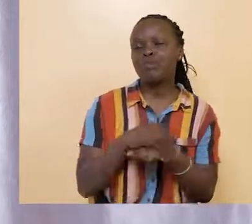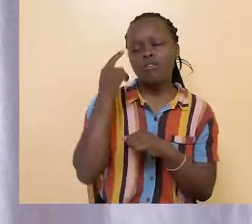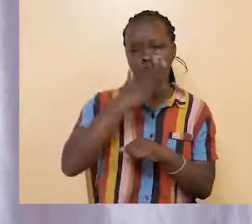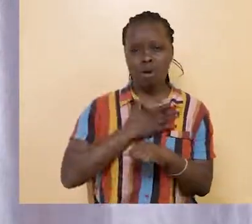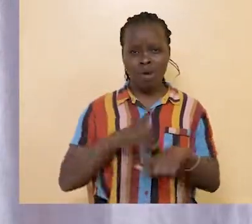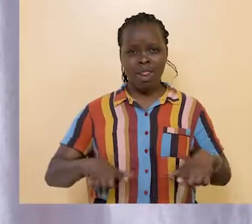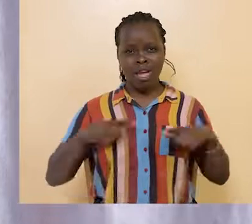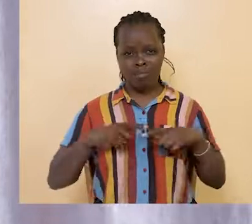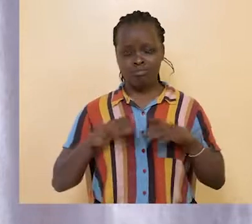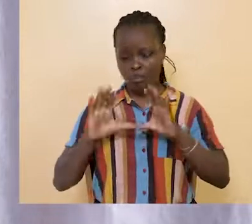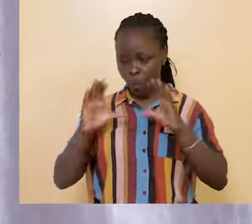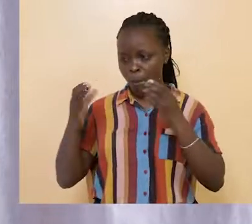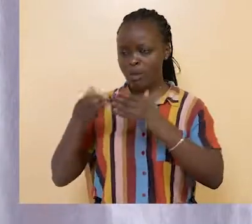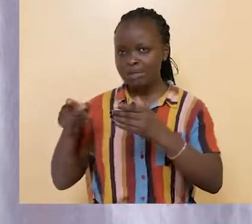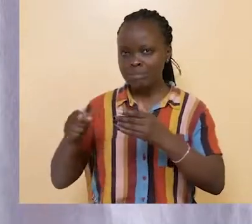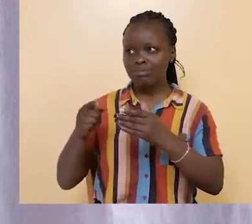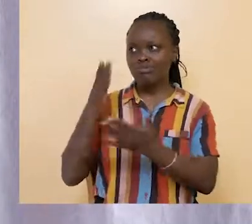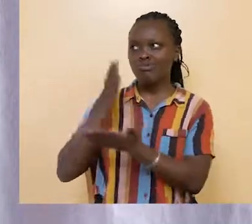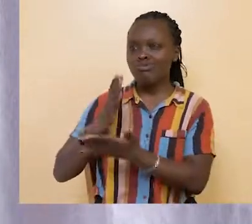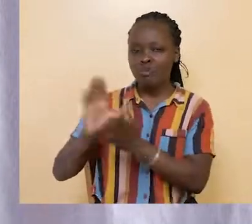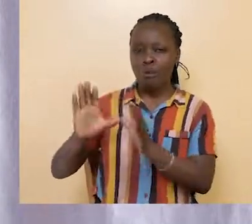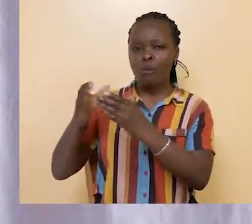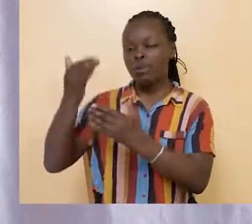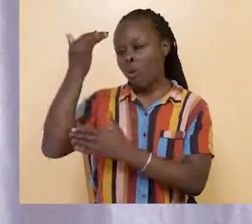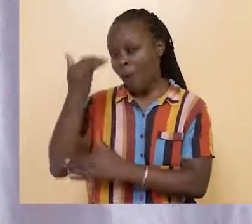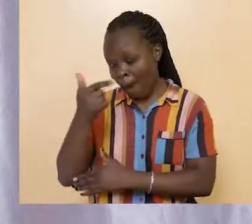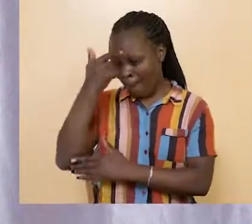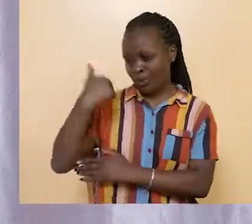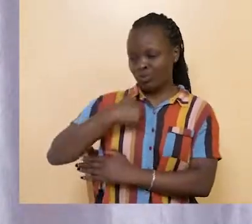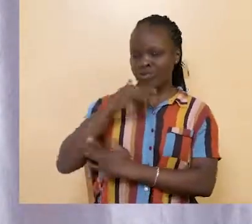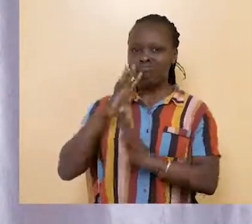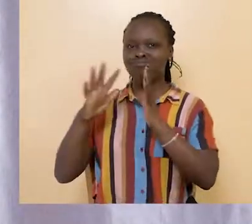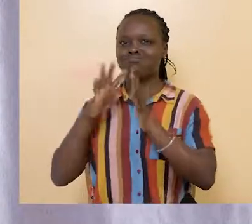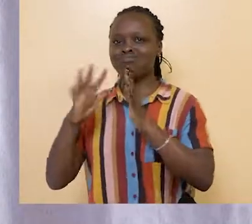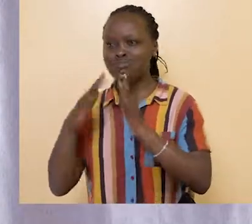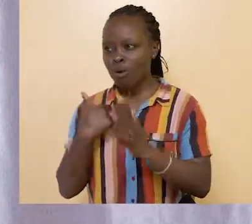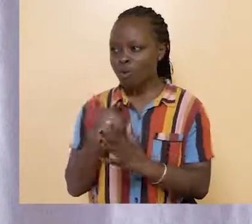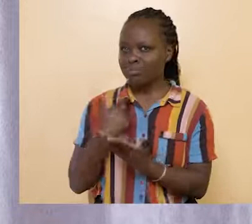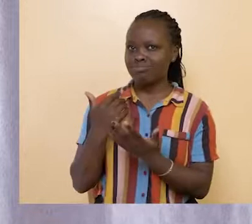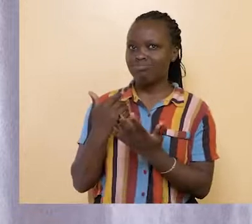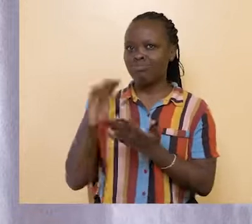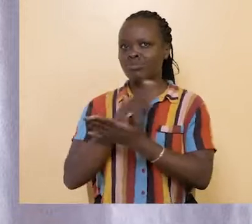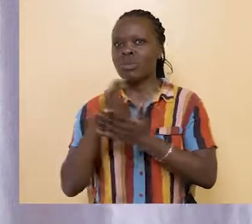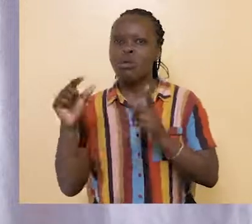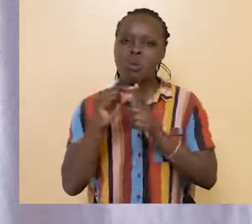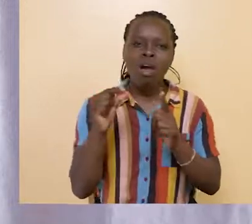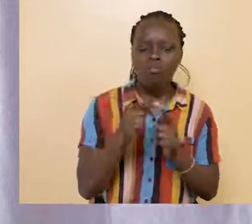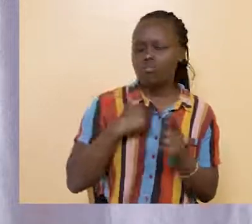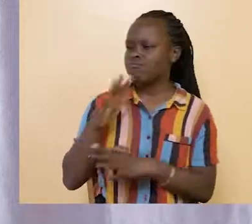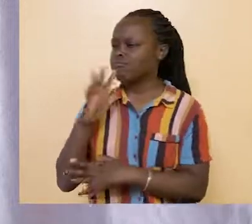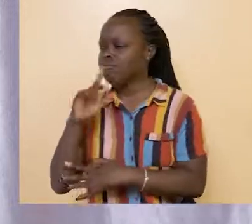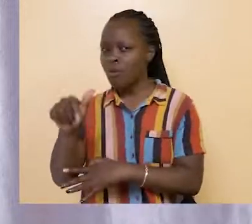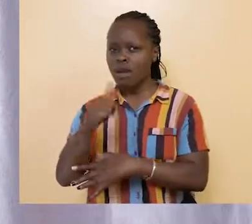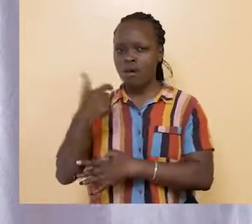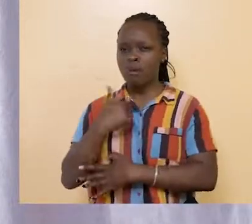and community is really community because of, one of the reasons is because of words. We share words of encouragement. We speak to one